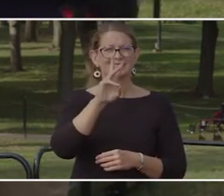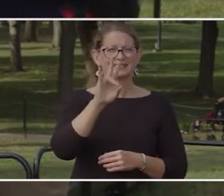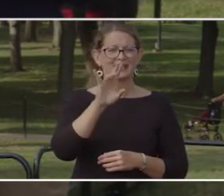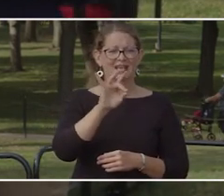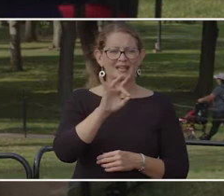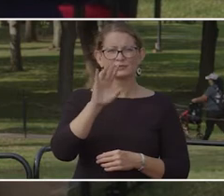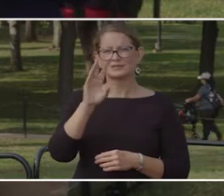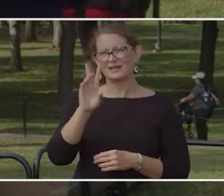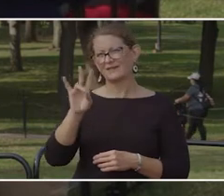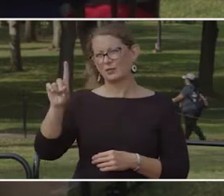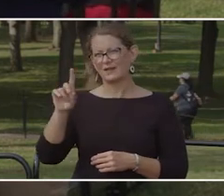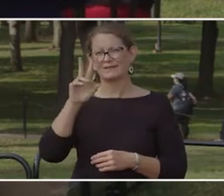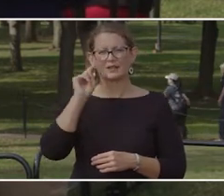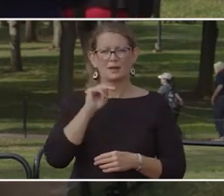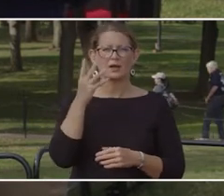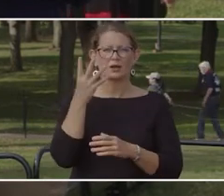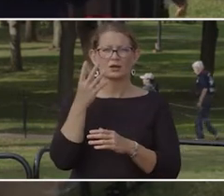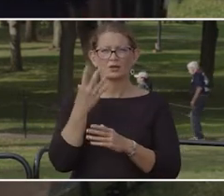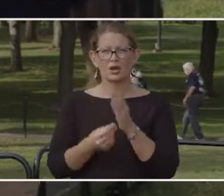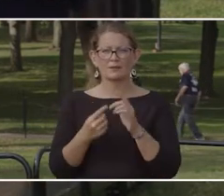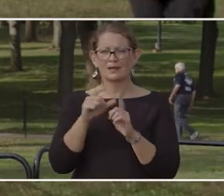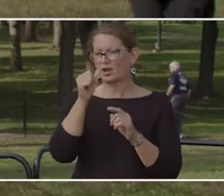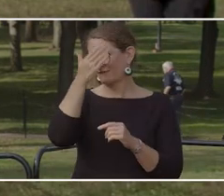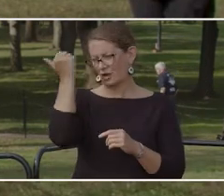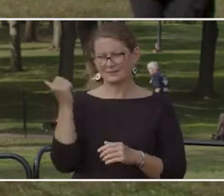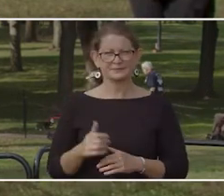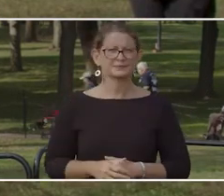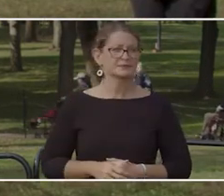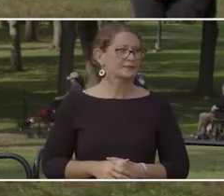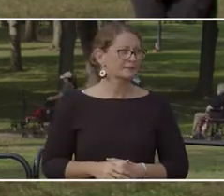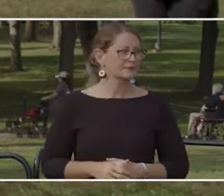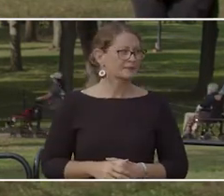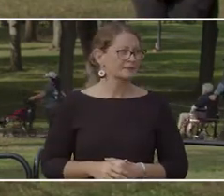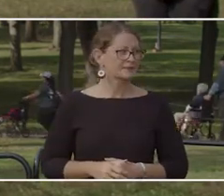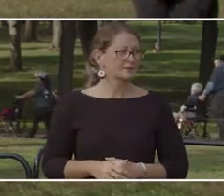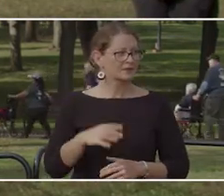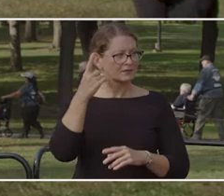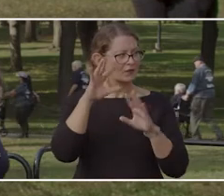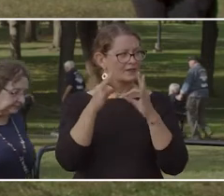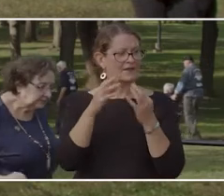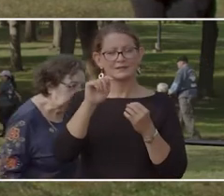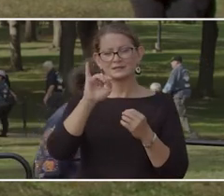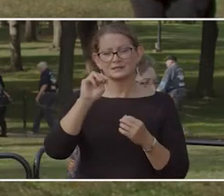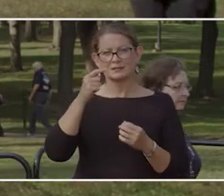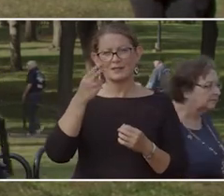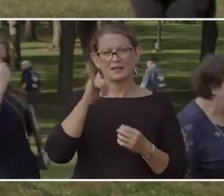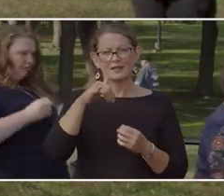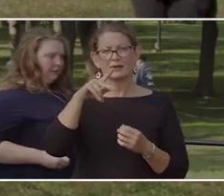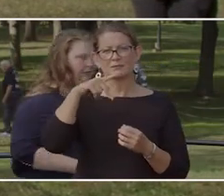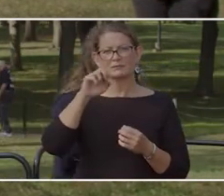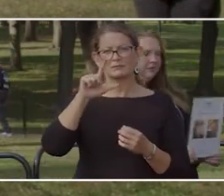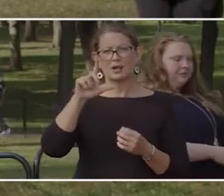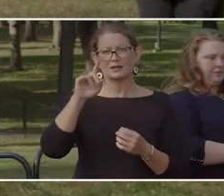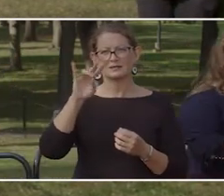1971, Vietnam, gone but not forgotten. On behalf of the family, Timothy Paul Davis, United States Air Force,